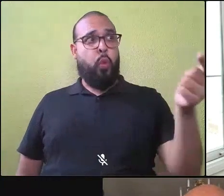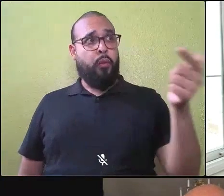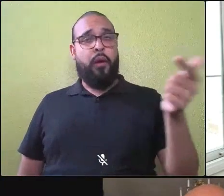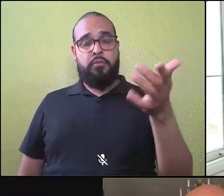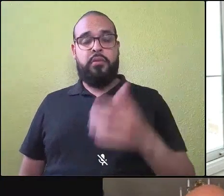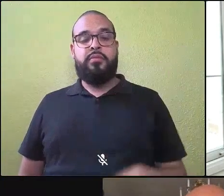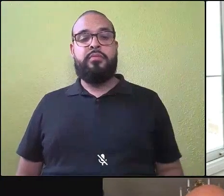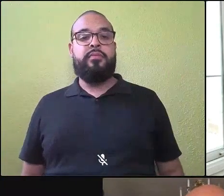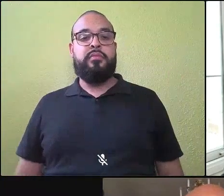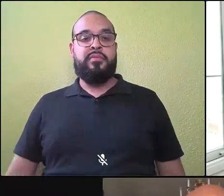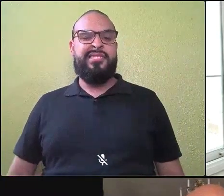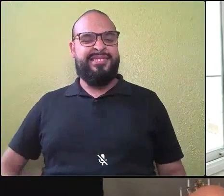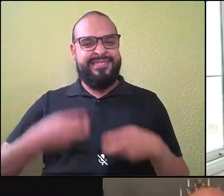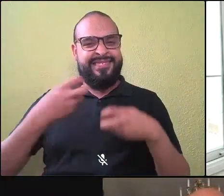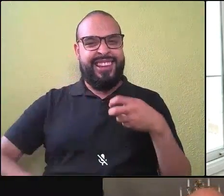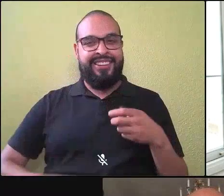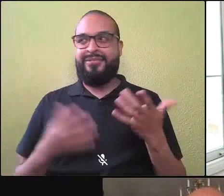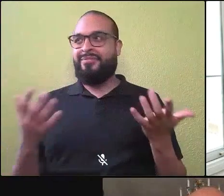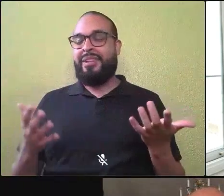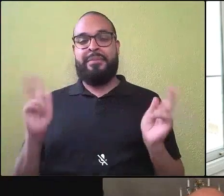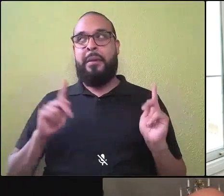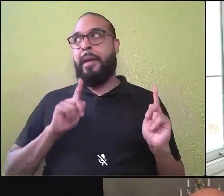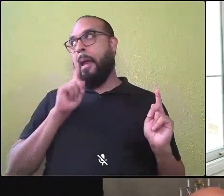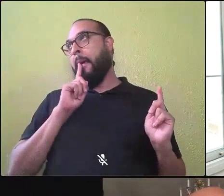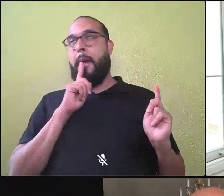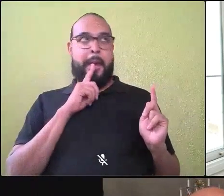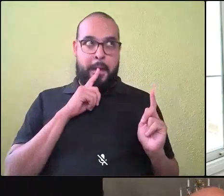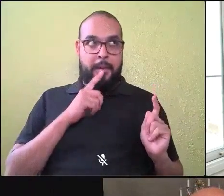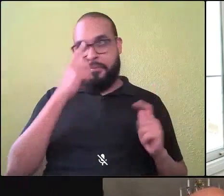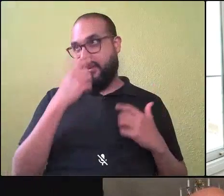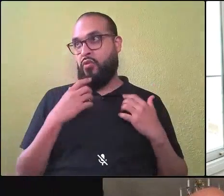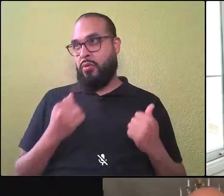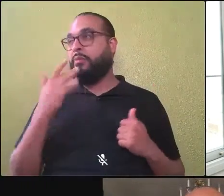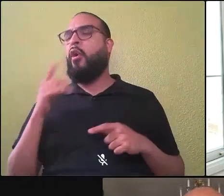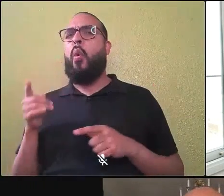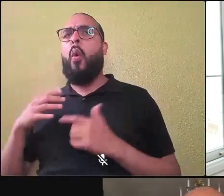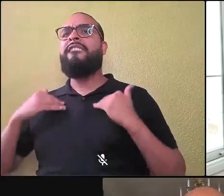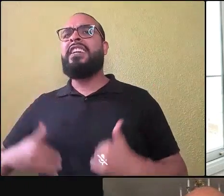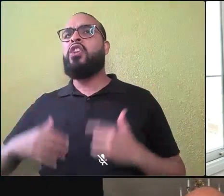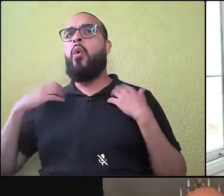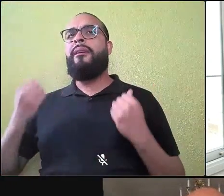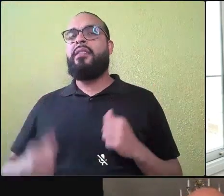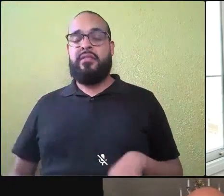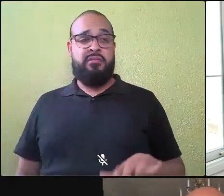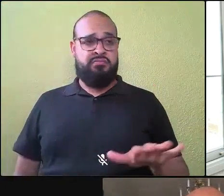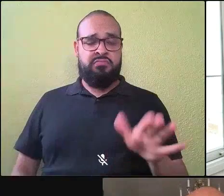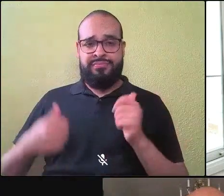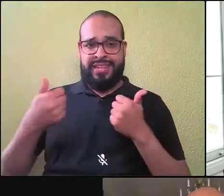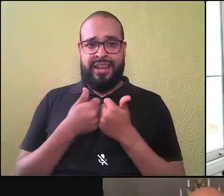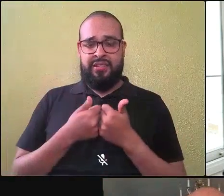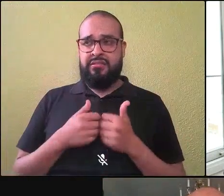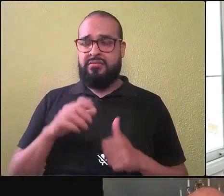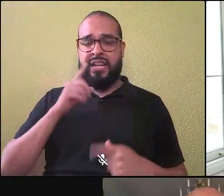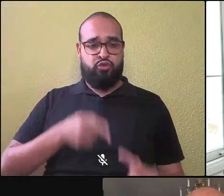is a tough one, right? Because nobody wants to talk about mental or physical health, right? And honestly, I've had challenges with both in the